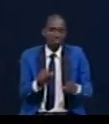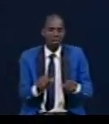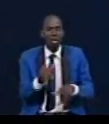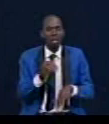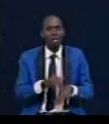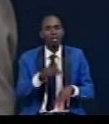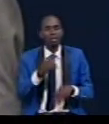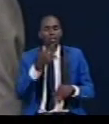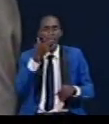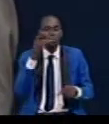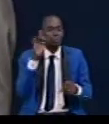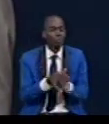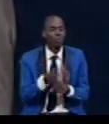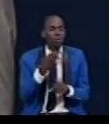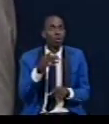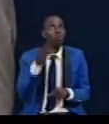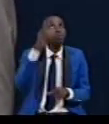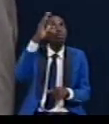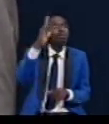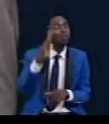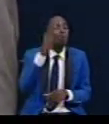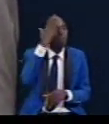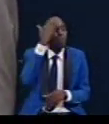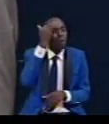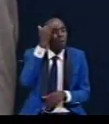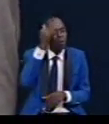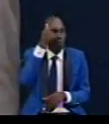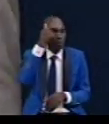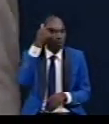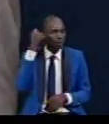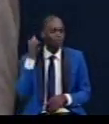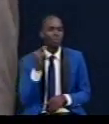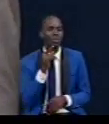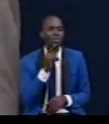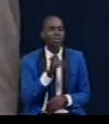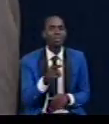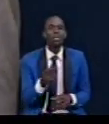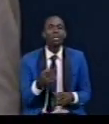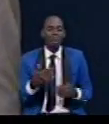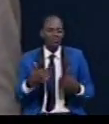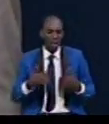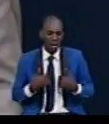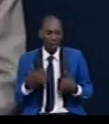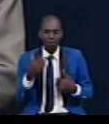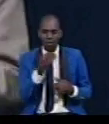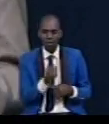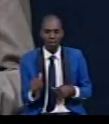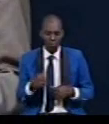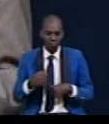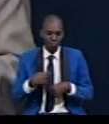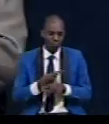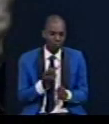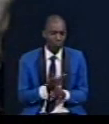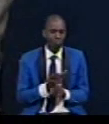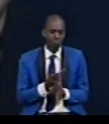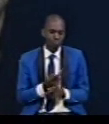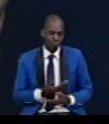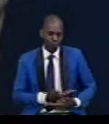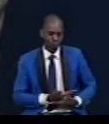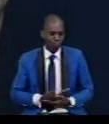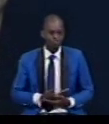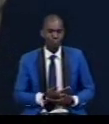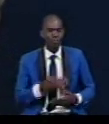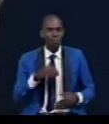God because the part, reproductive part of Sarah, the wife, was dead. She